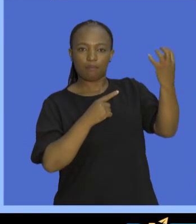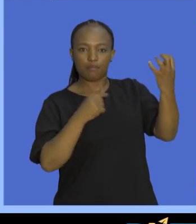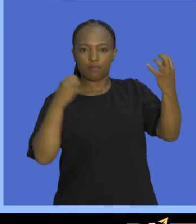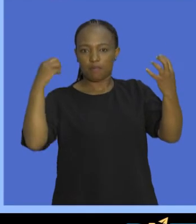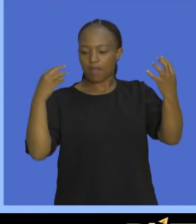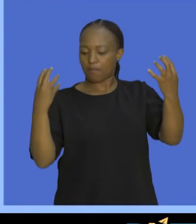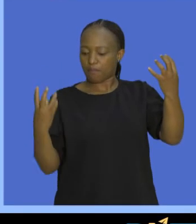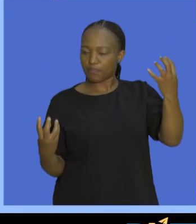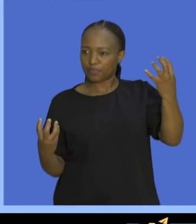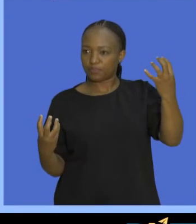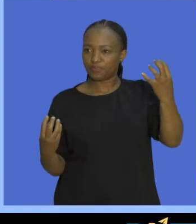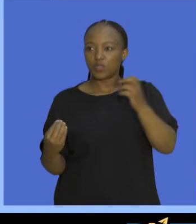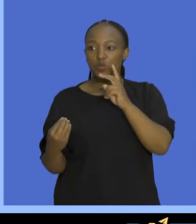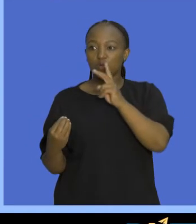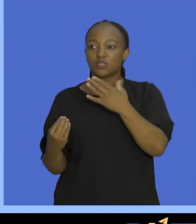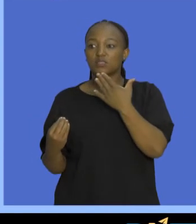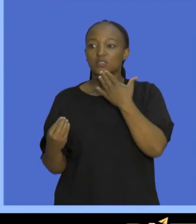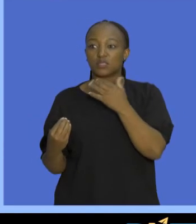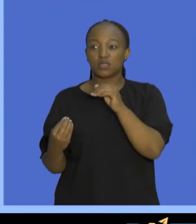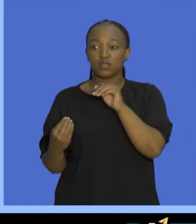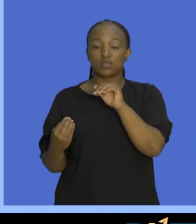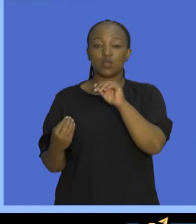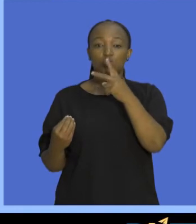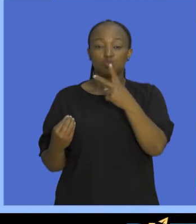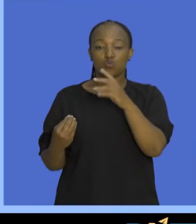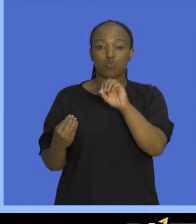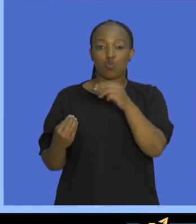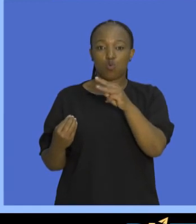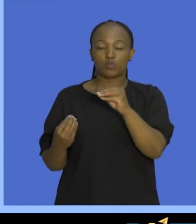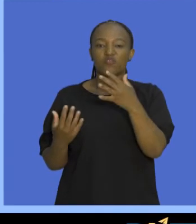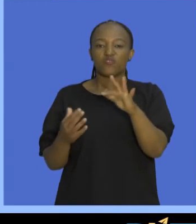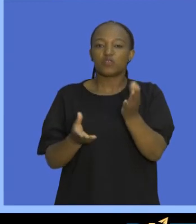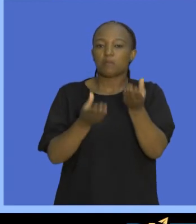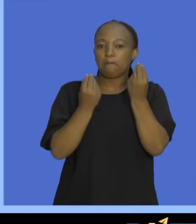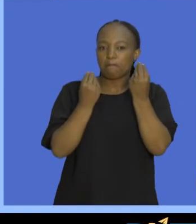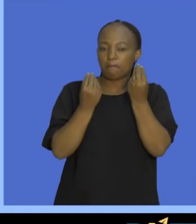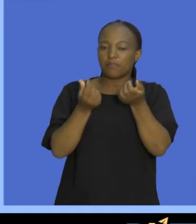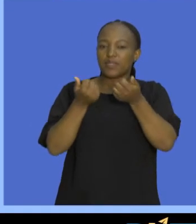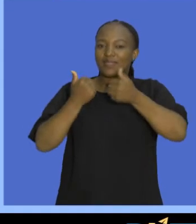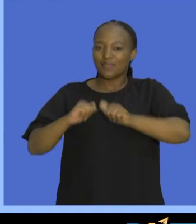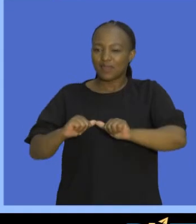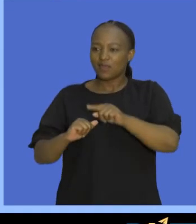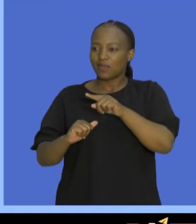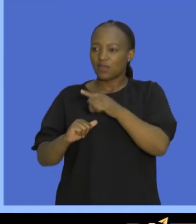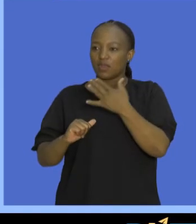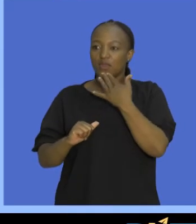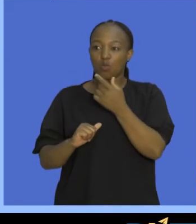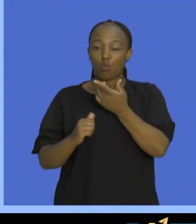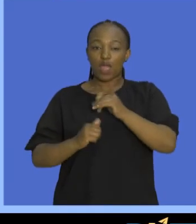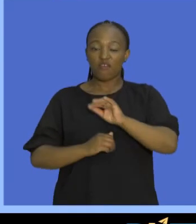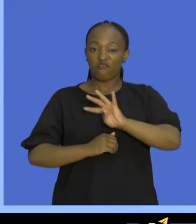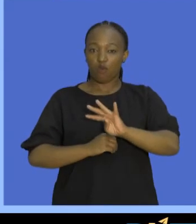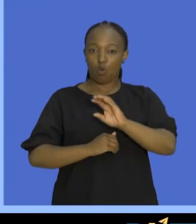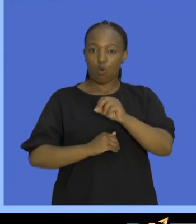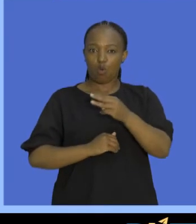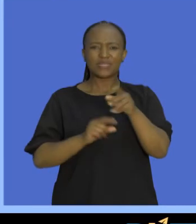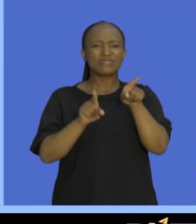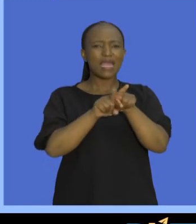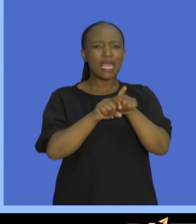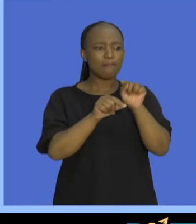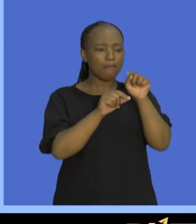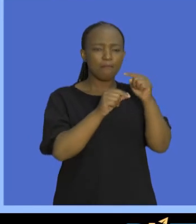that R1 is 2 ohms. We have managed to arrive at that. And then R2 is the 4 ohms, which is